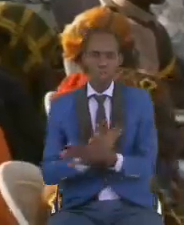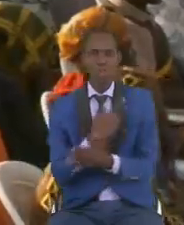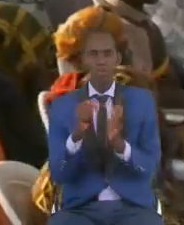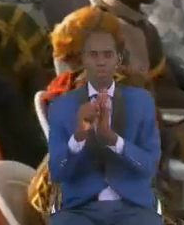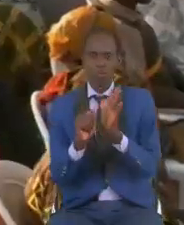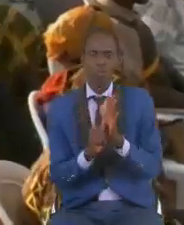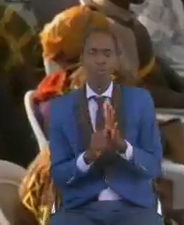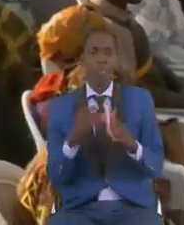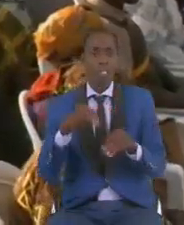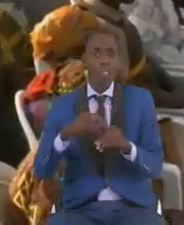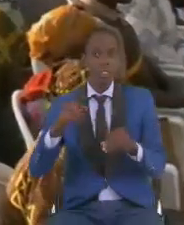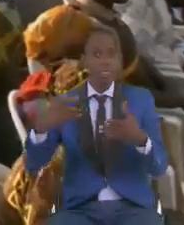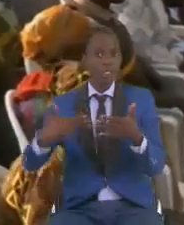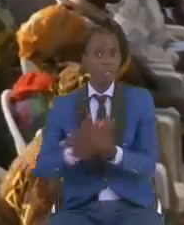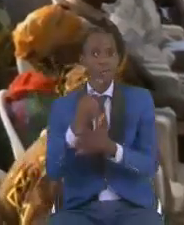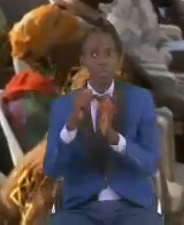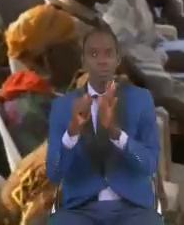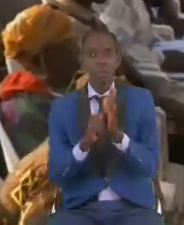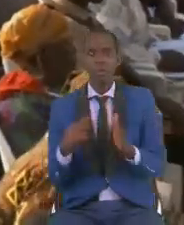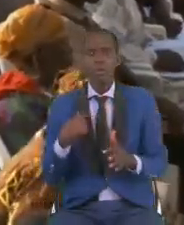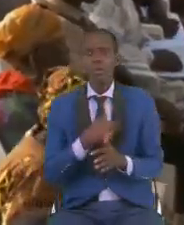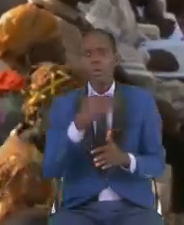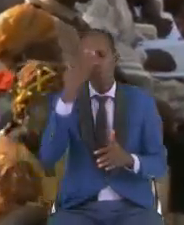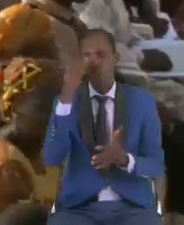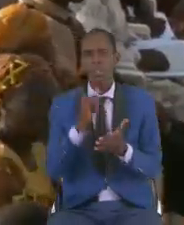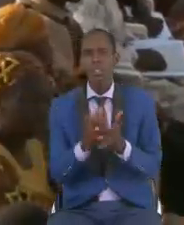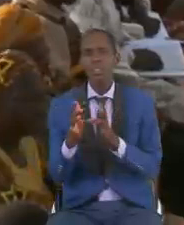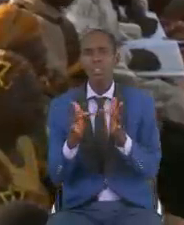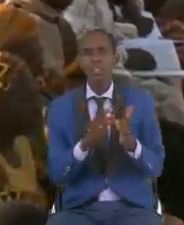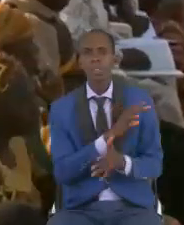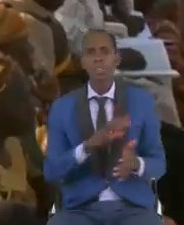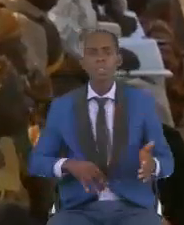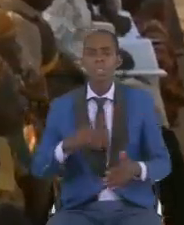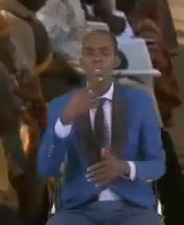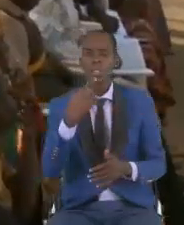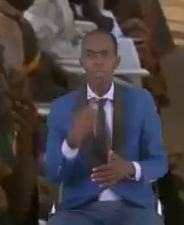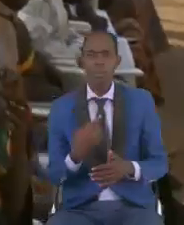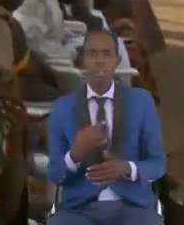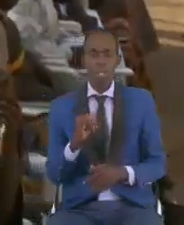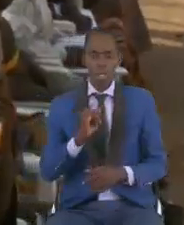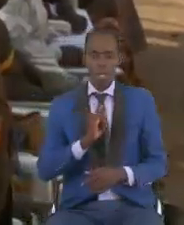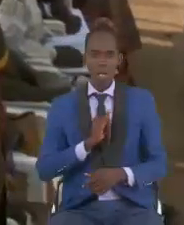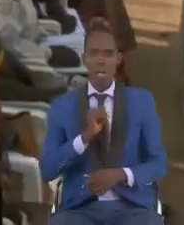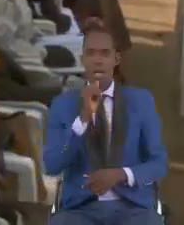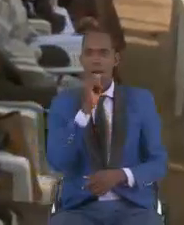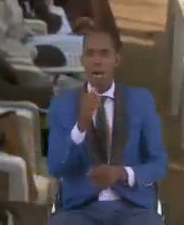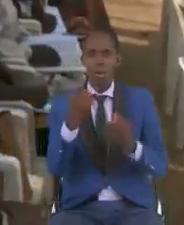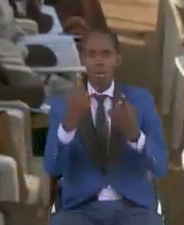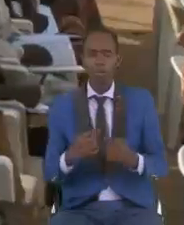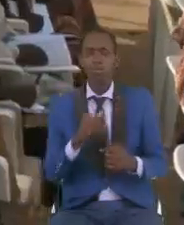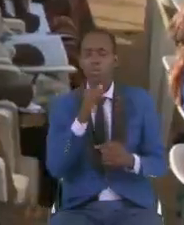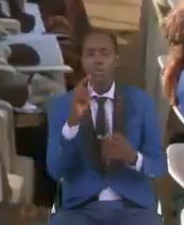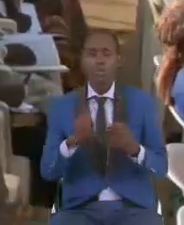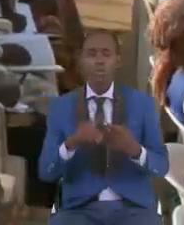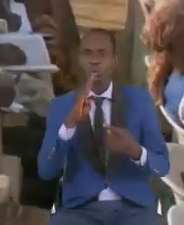we look at the New Testament, we know that Jesus Christ said, I have come not to be